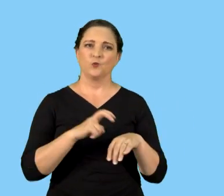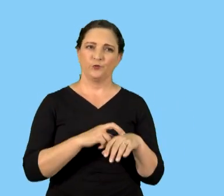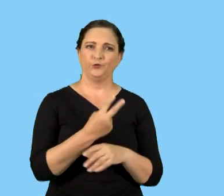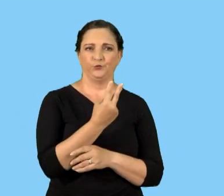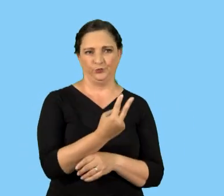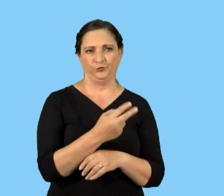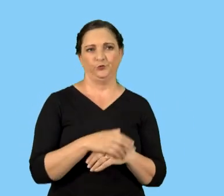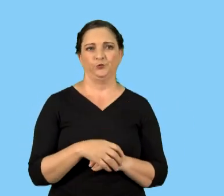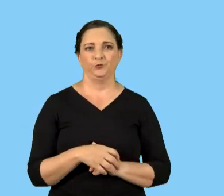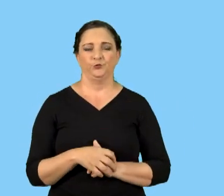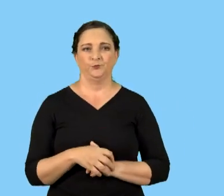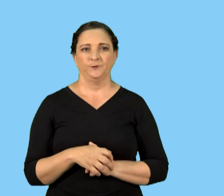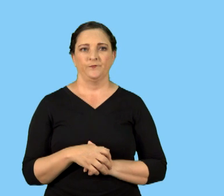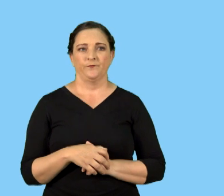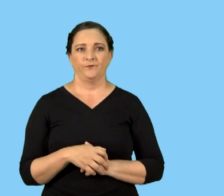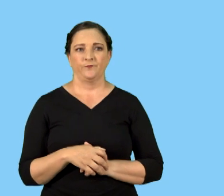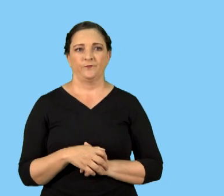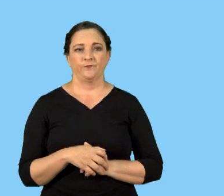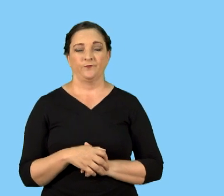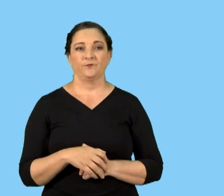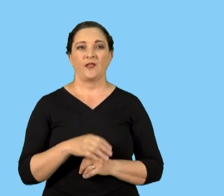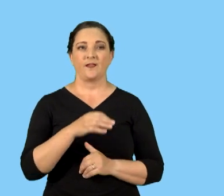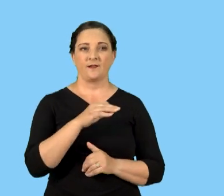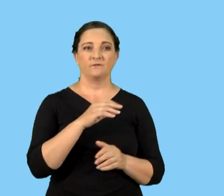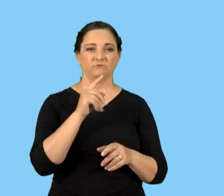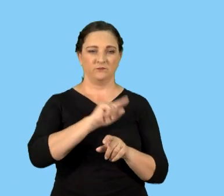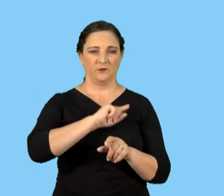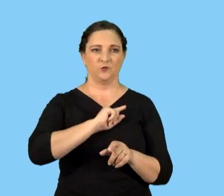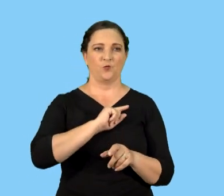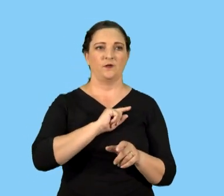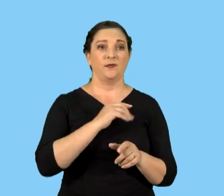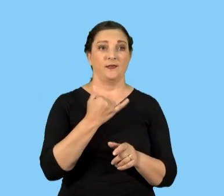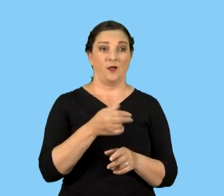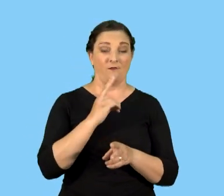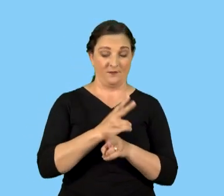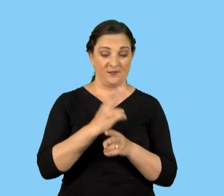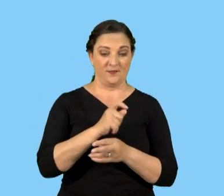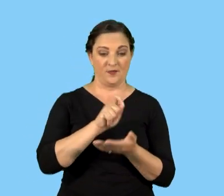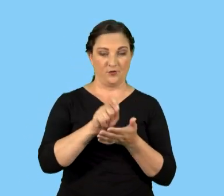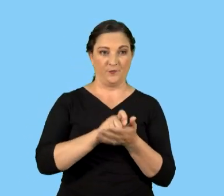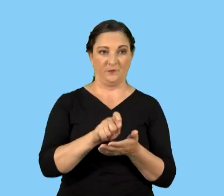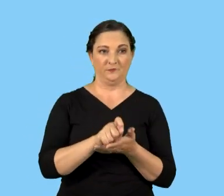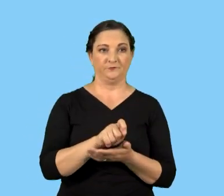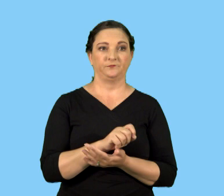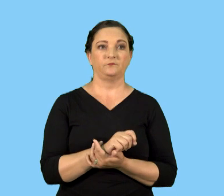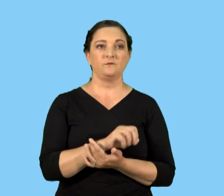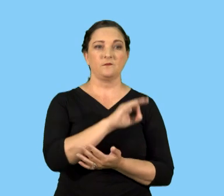with a 2, because that's what we're trying to balance. So we're going to rewrite this equation